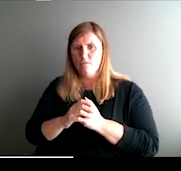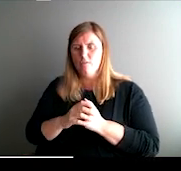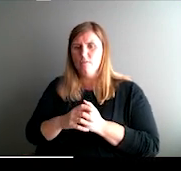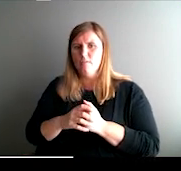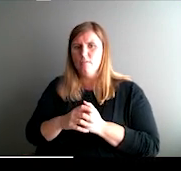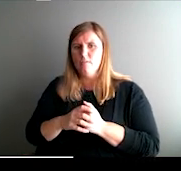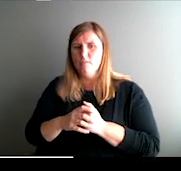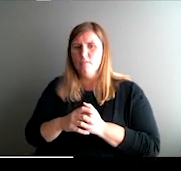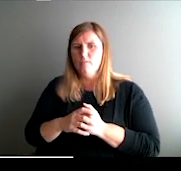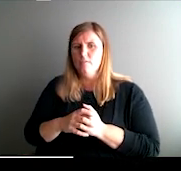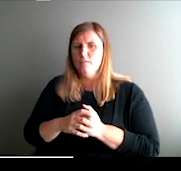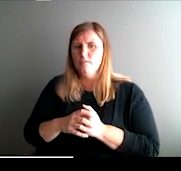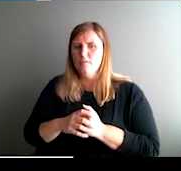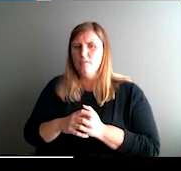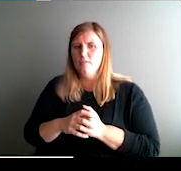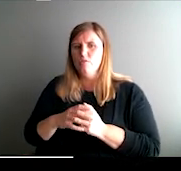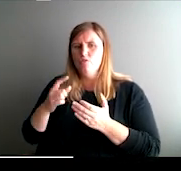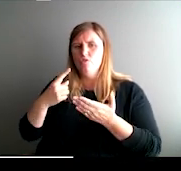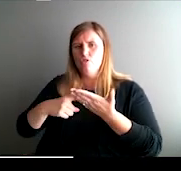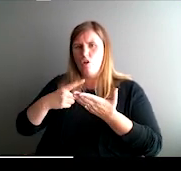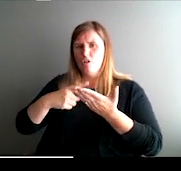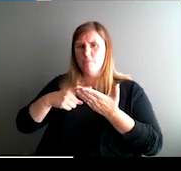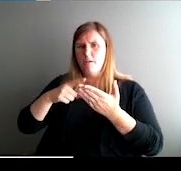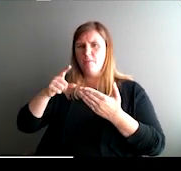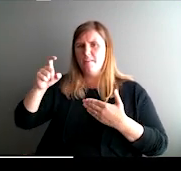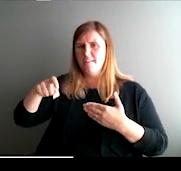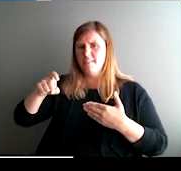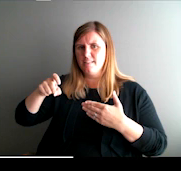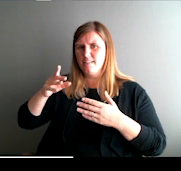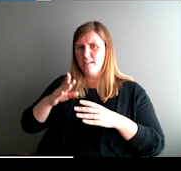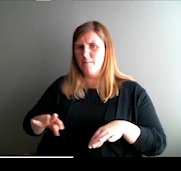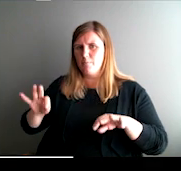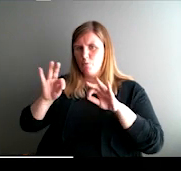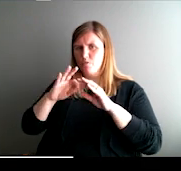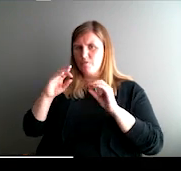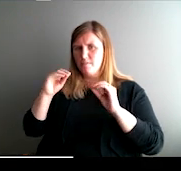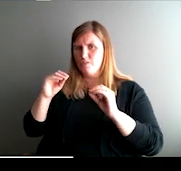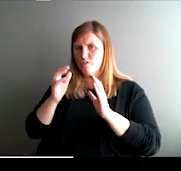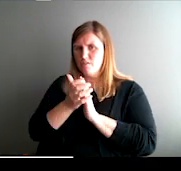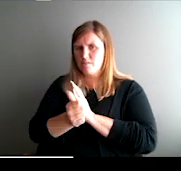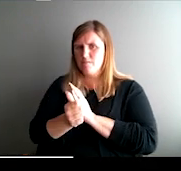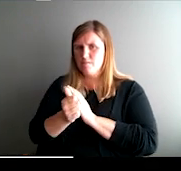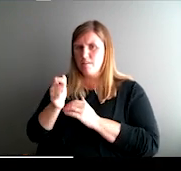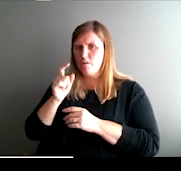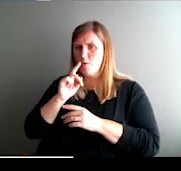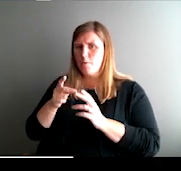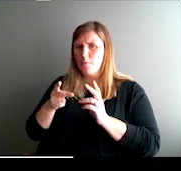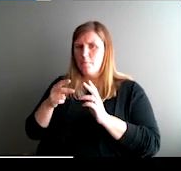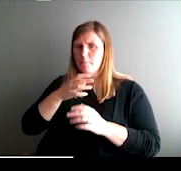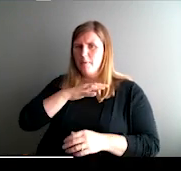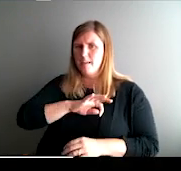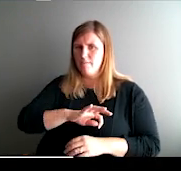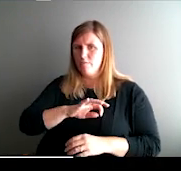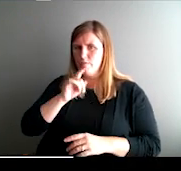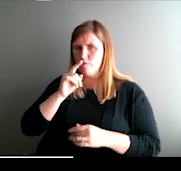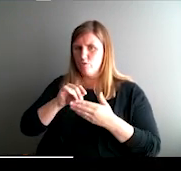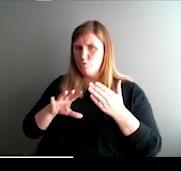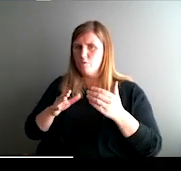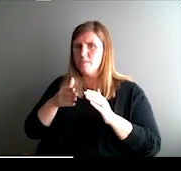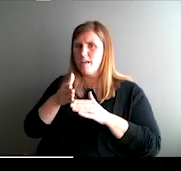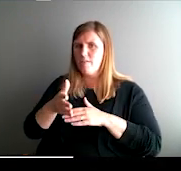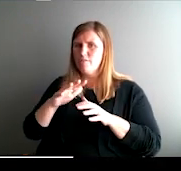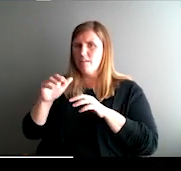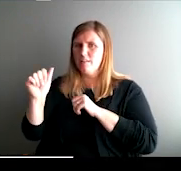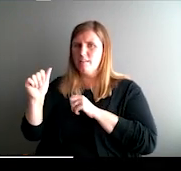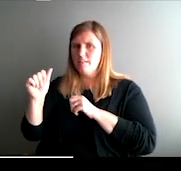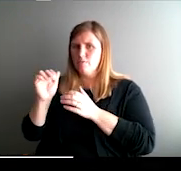it talks about the necessity and the importance of teaching skills that are going to be meaningful for students after they leave